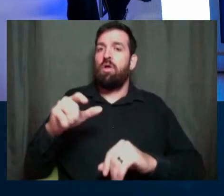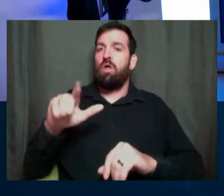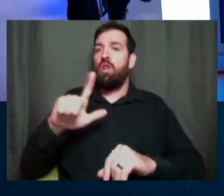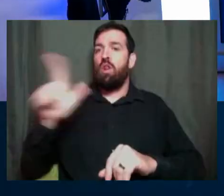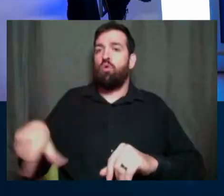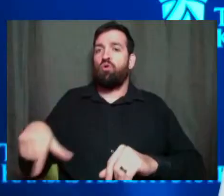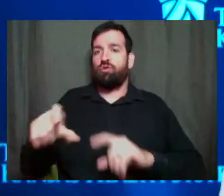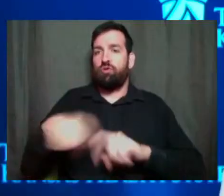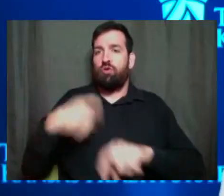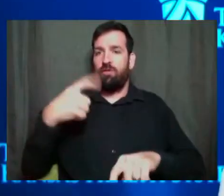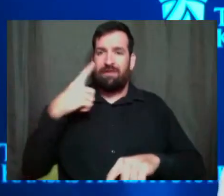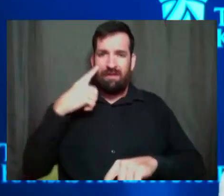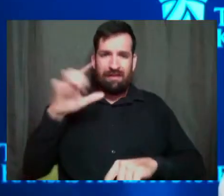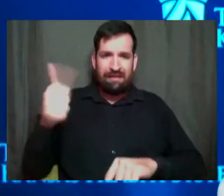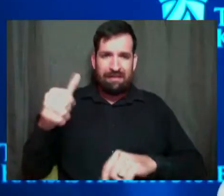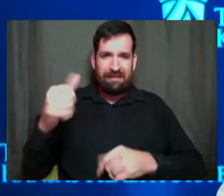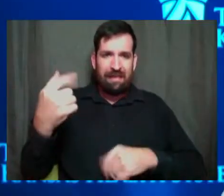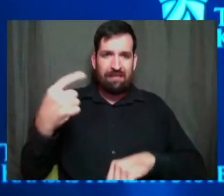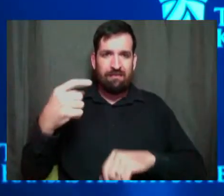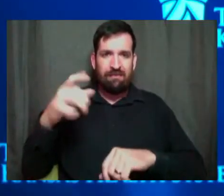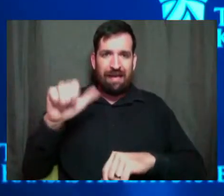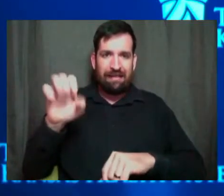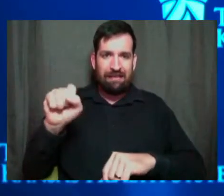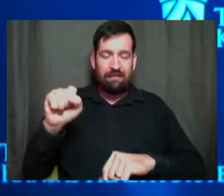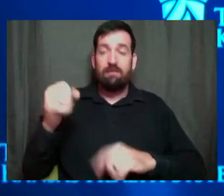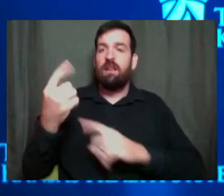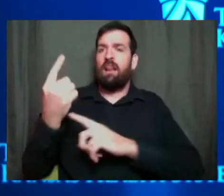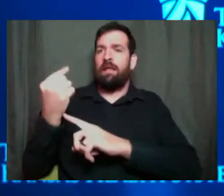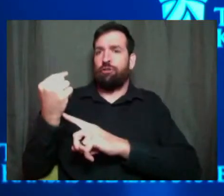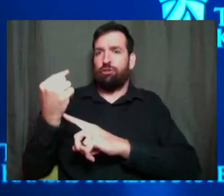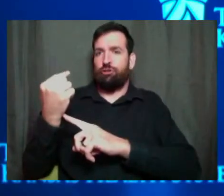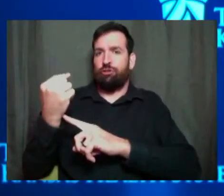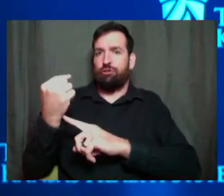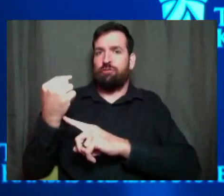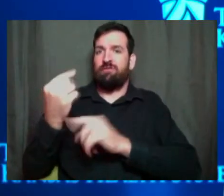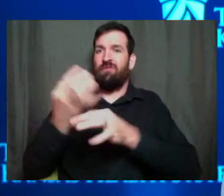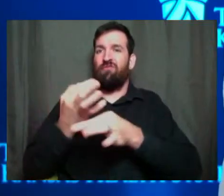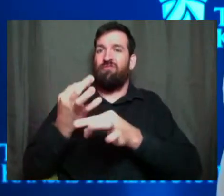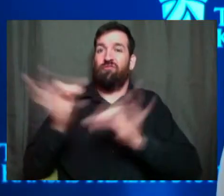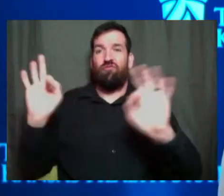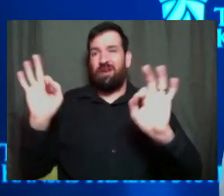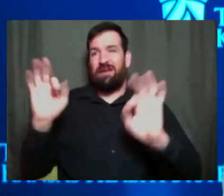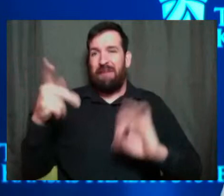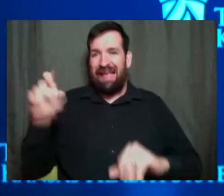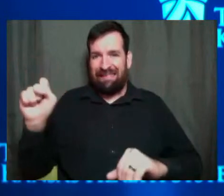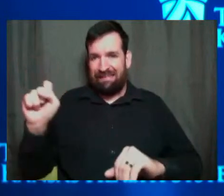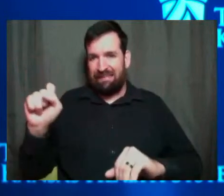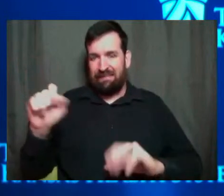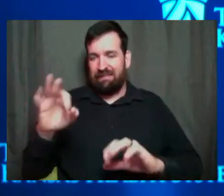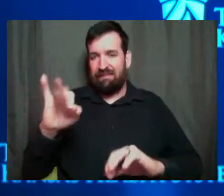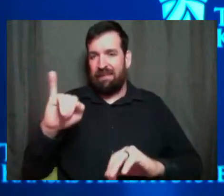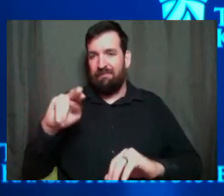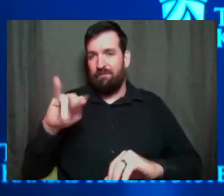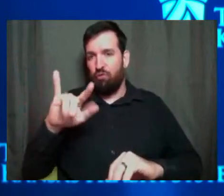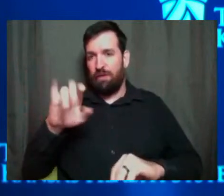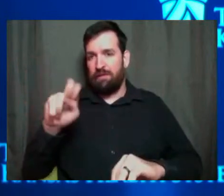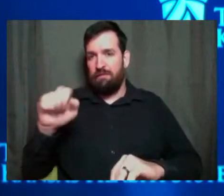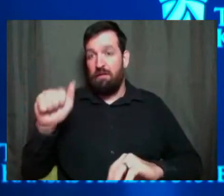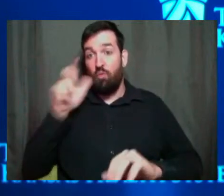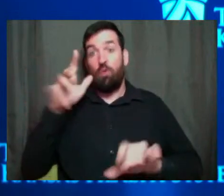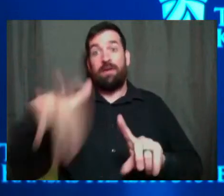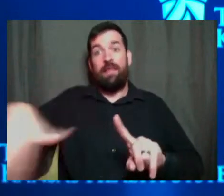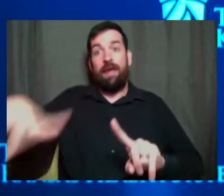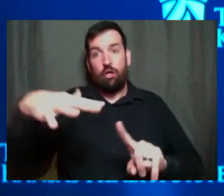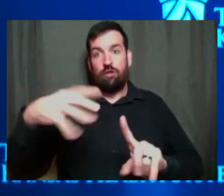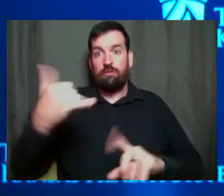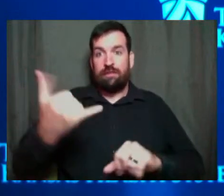cases of influenza this week. So last year we got a free pass with influenza. We're not going to get a free pass this year. And so it's going to be out there. Make sure you take care